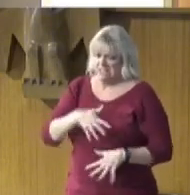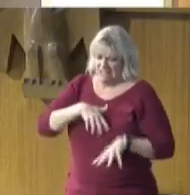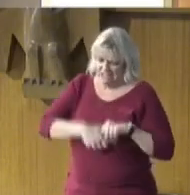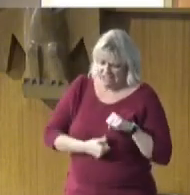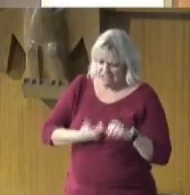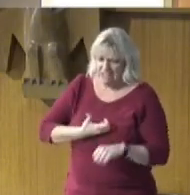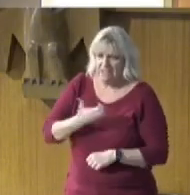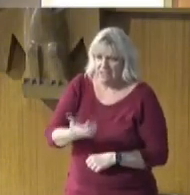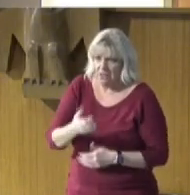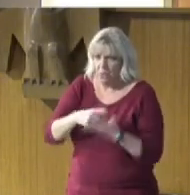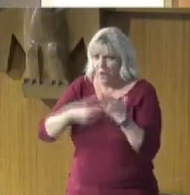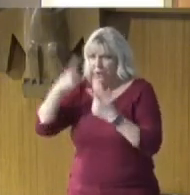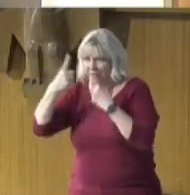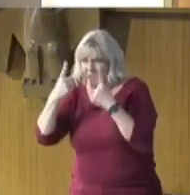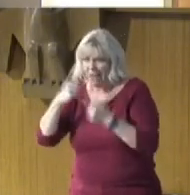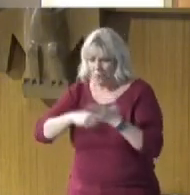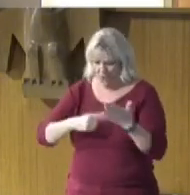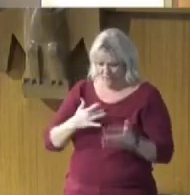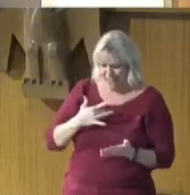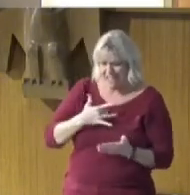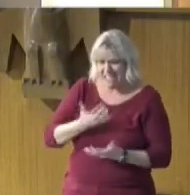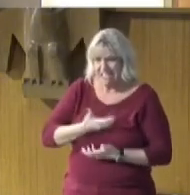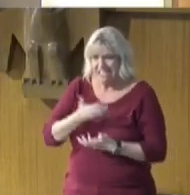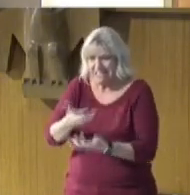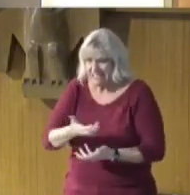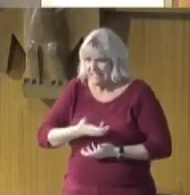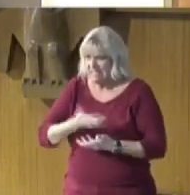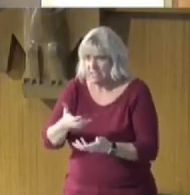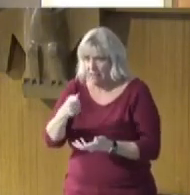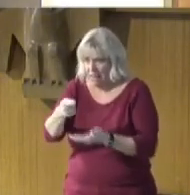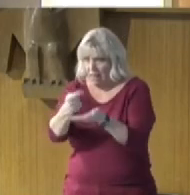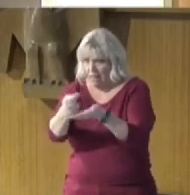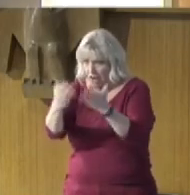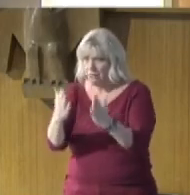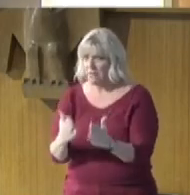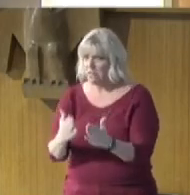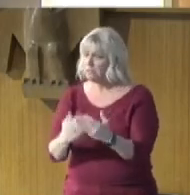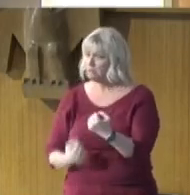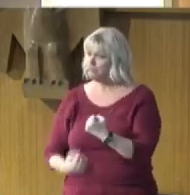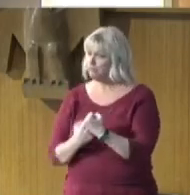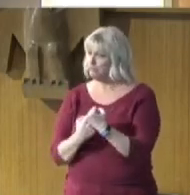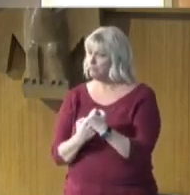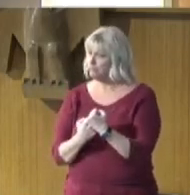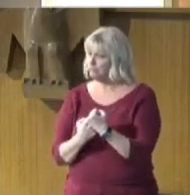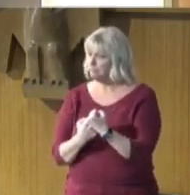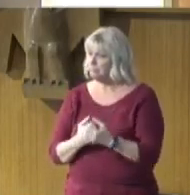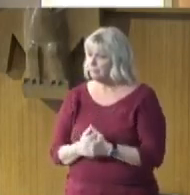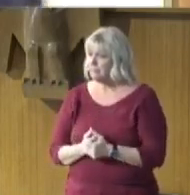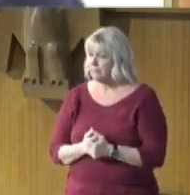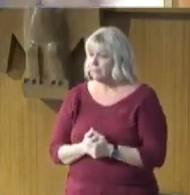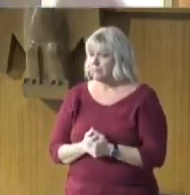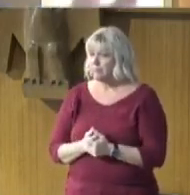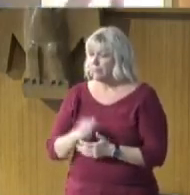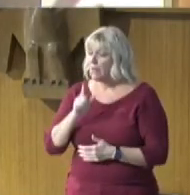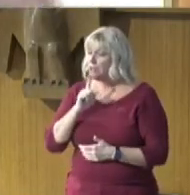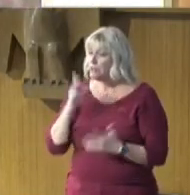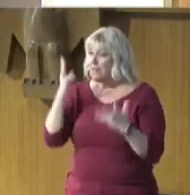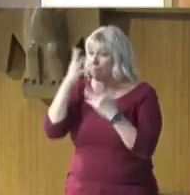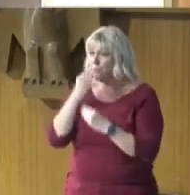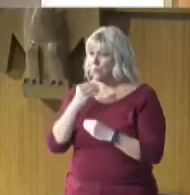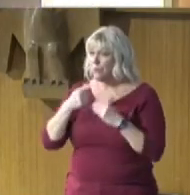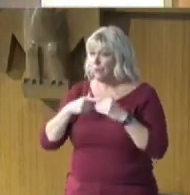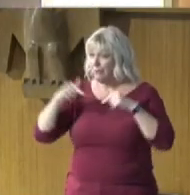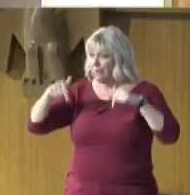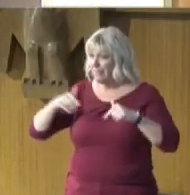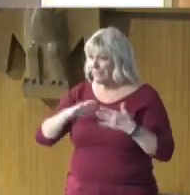heart, you are able to say things and have them validated in some way, shape, or form. Now, what's really beautiful about this community